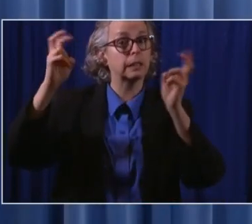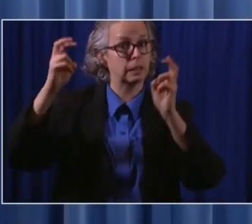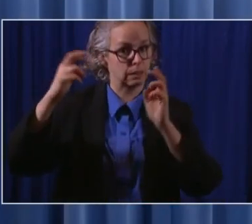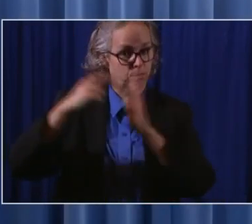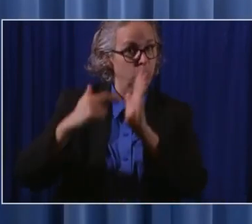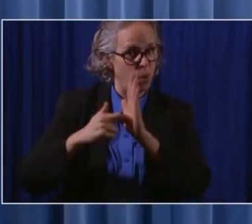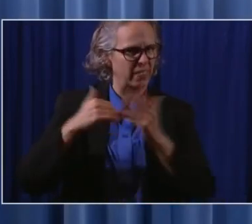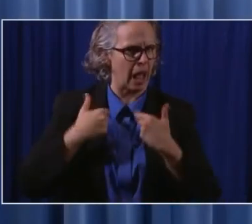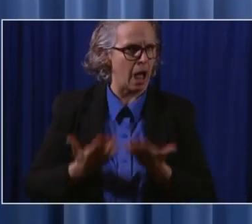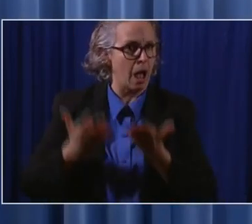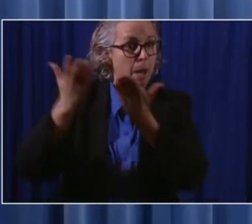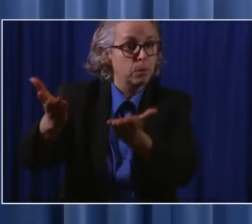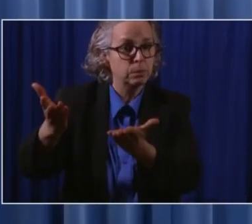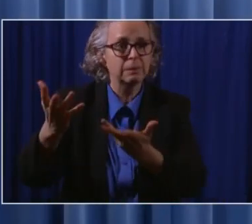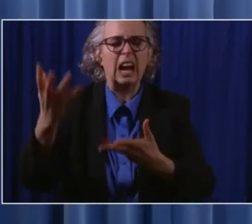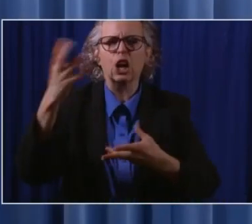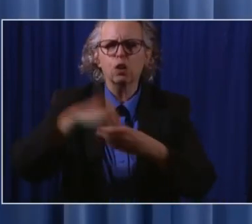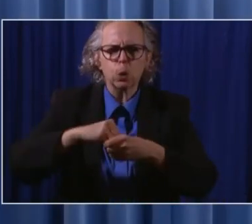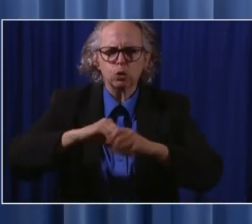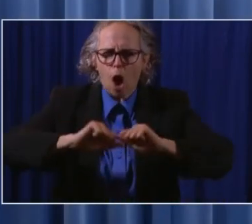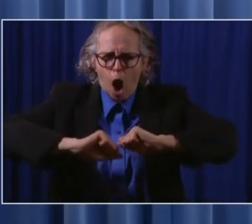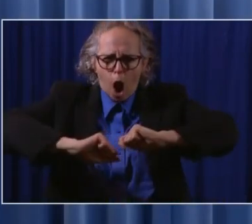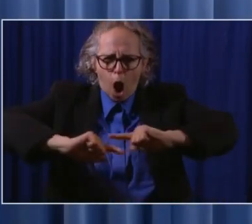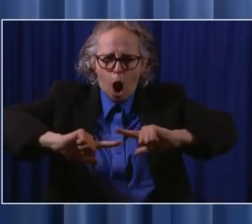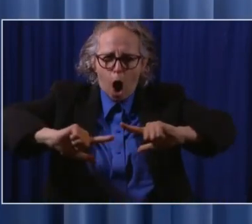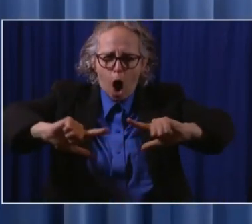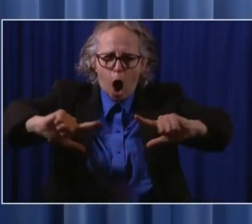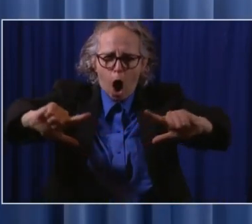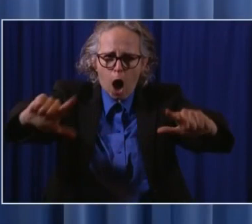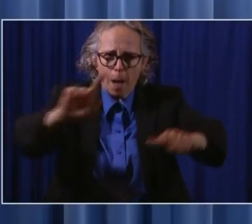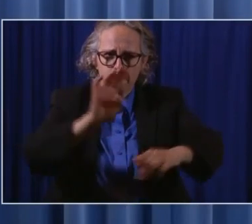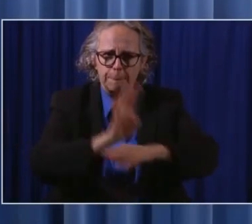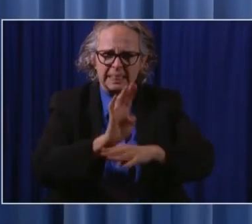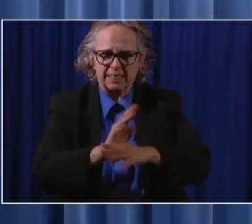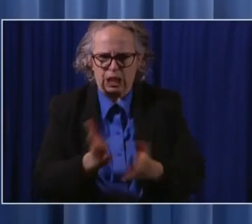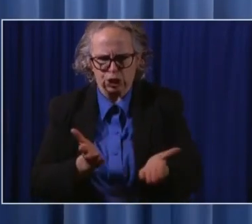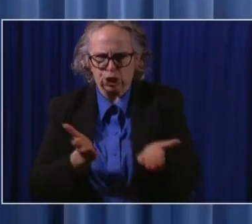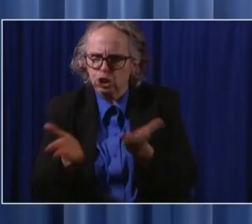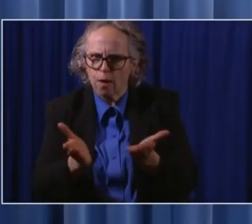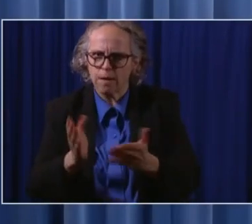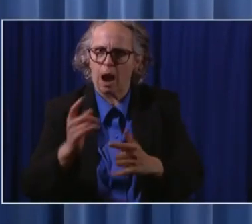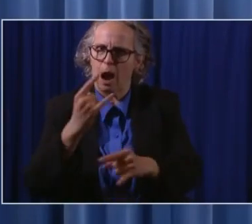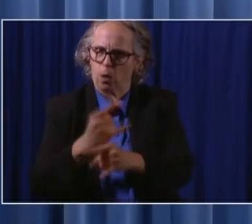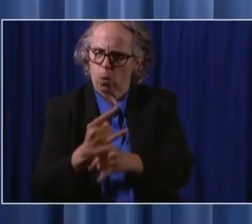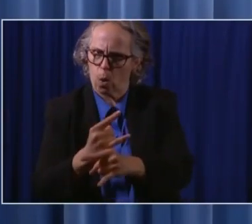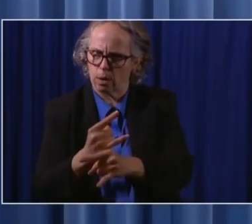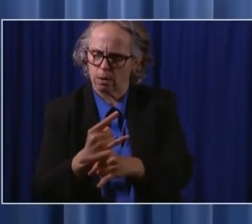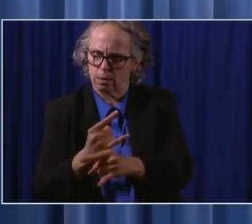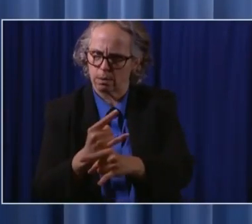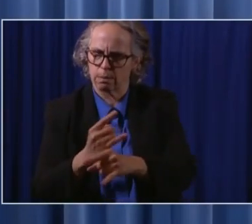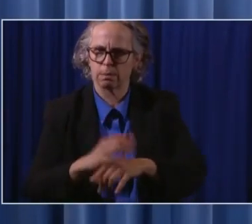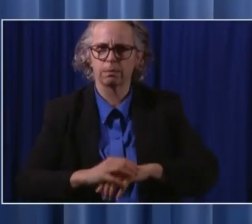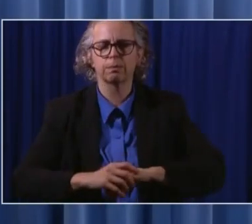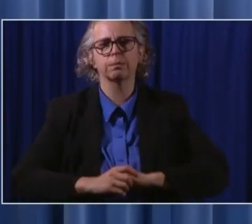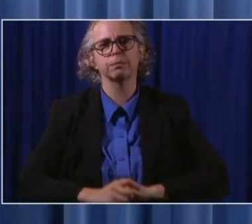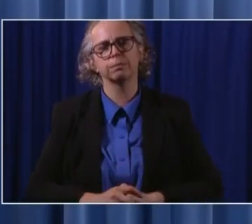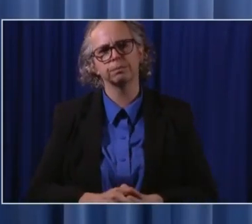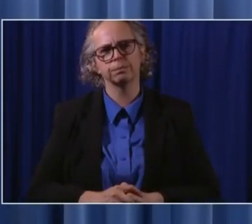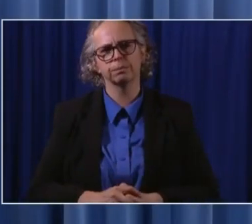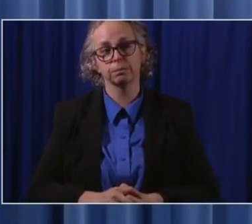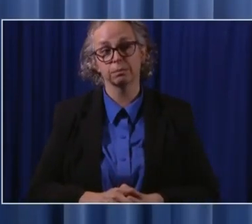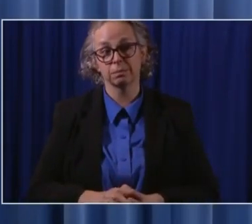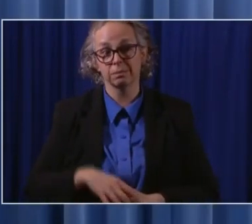everybody who serves alcohol. Our proposal will also allow, we would continue